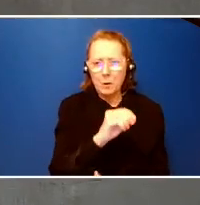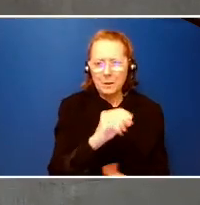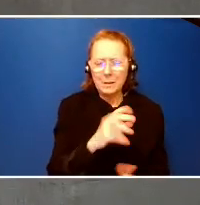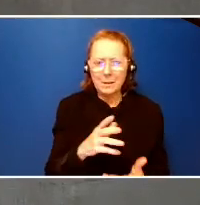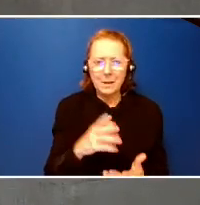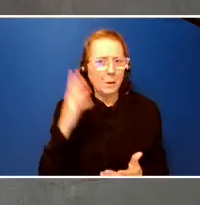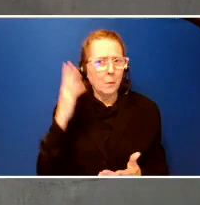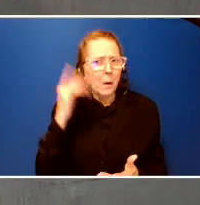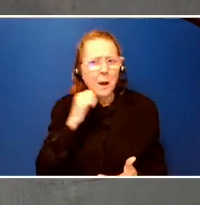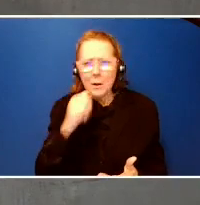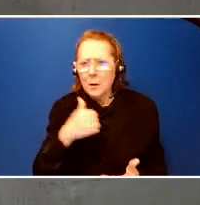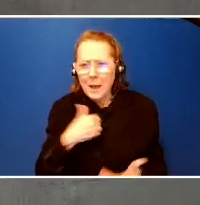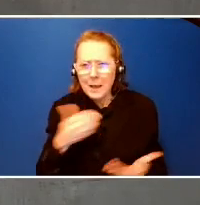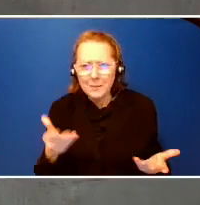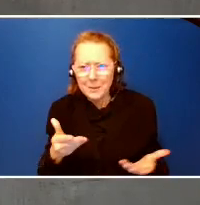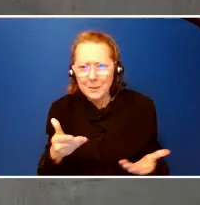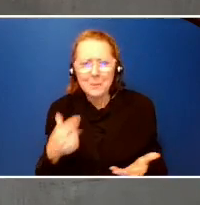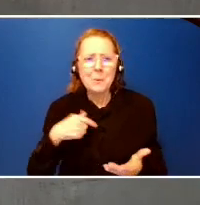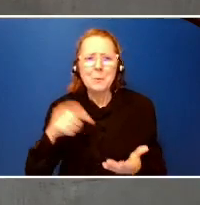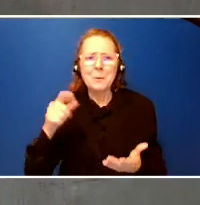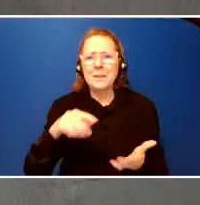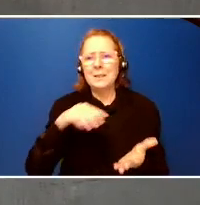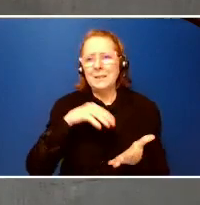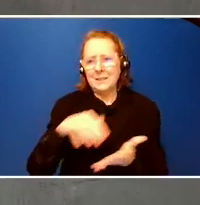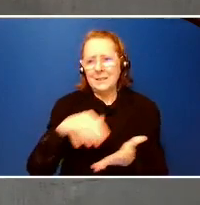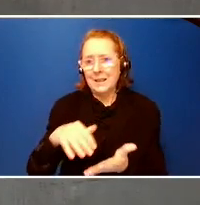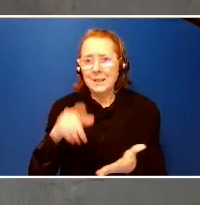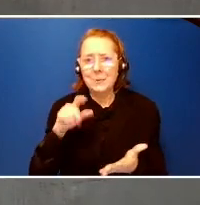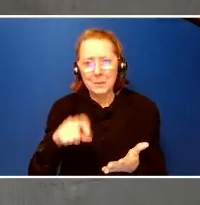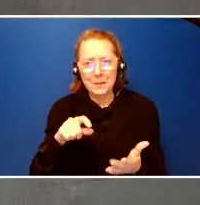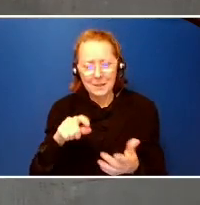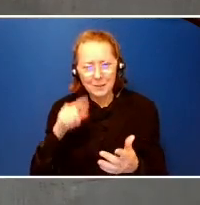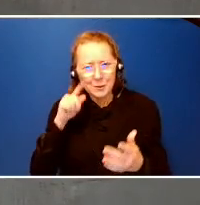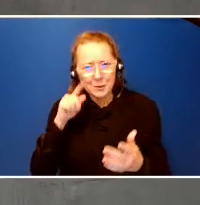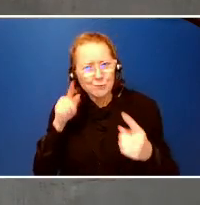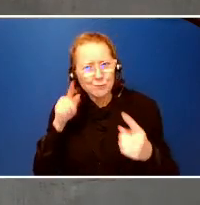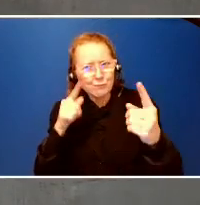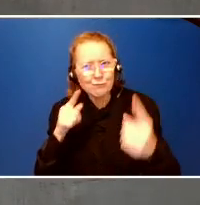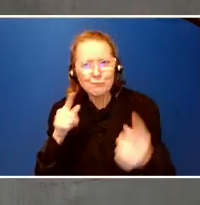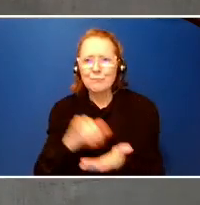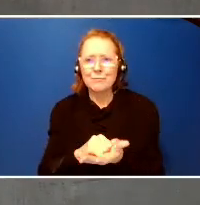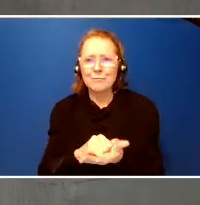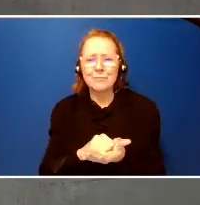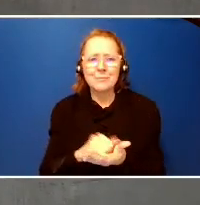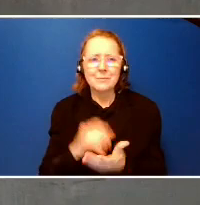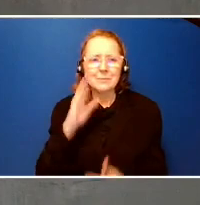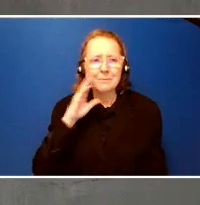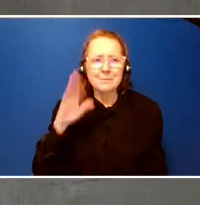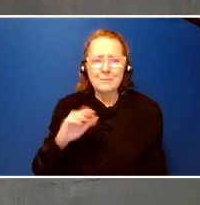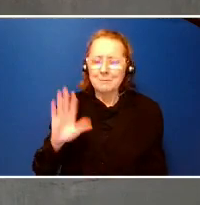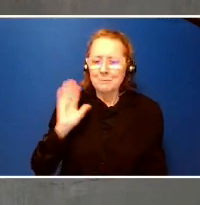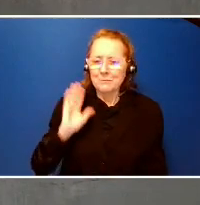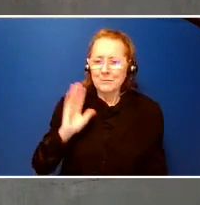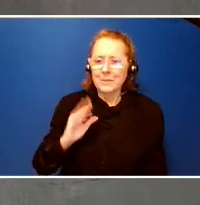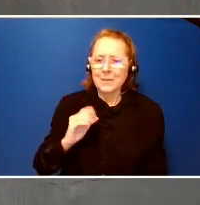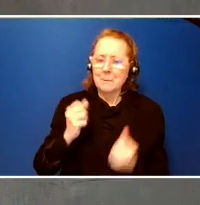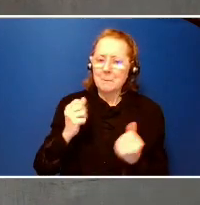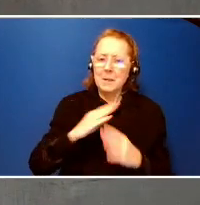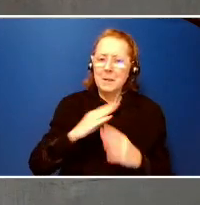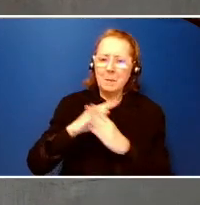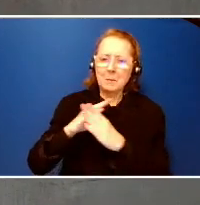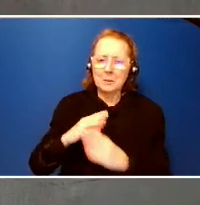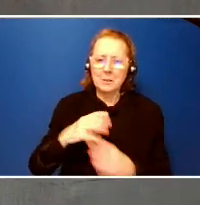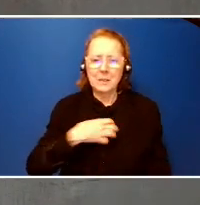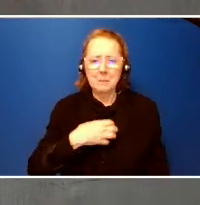seems like something we should certainly study and certainly pursue. I know at the time there was a lot of obstacles and complaints to the project. It was going to cost